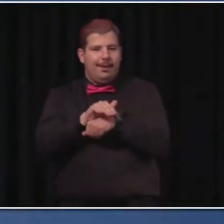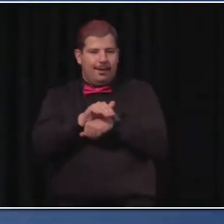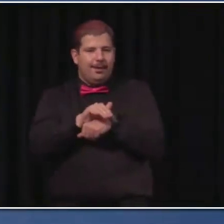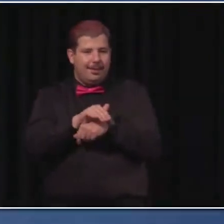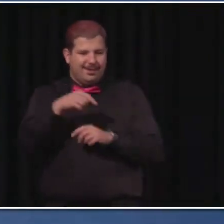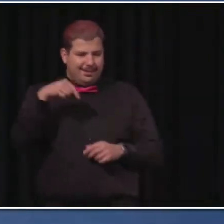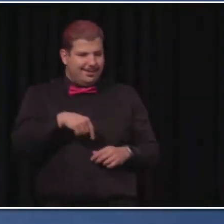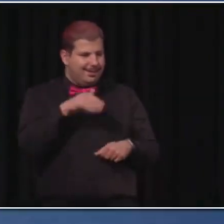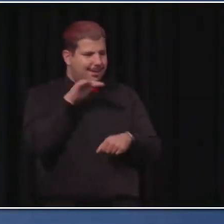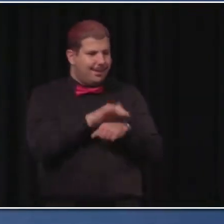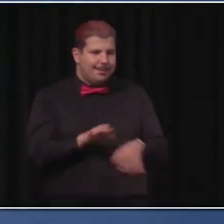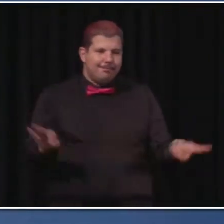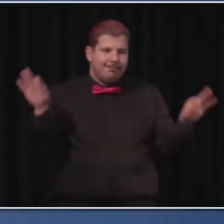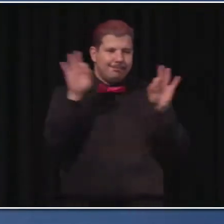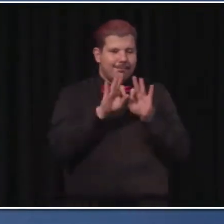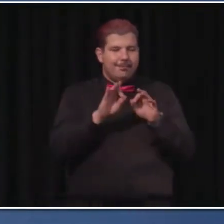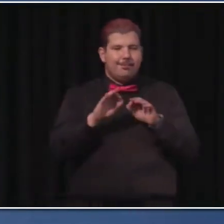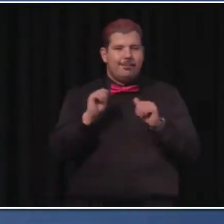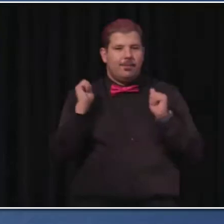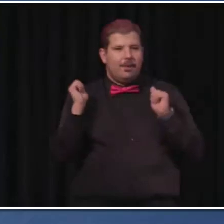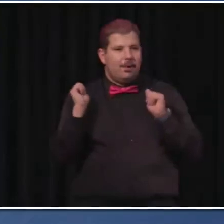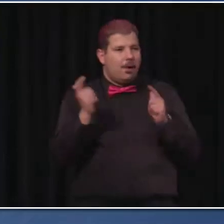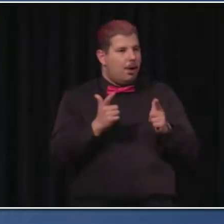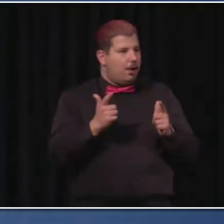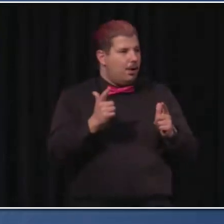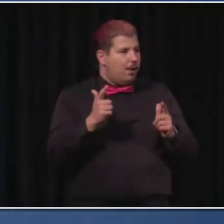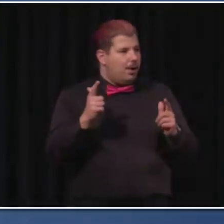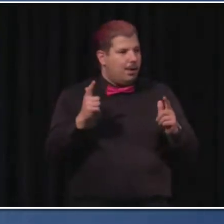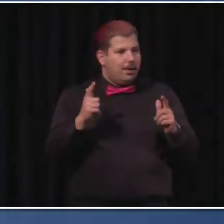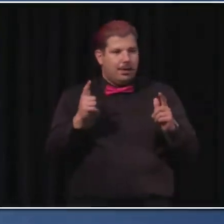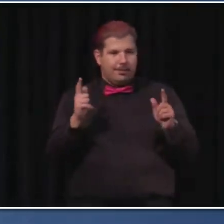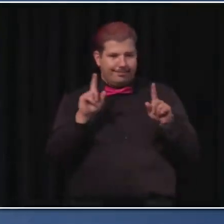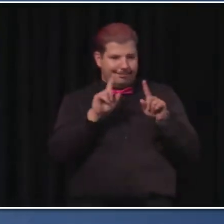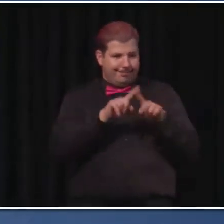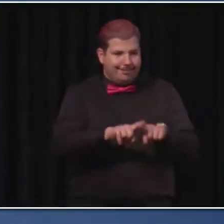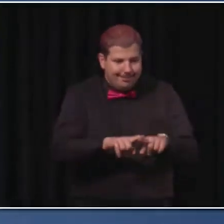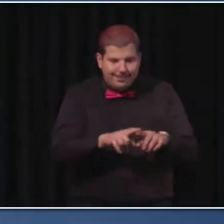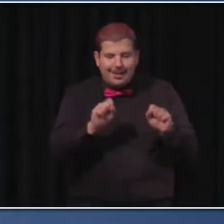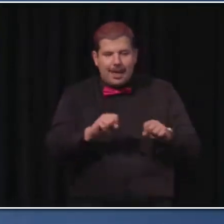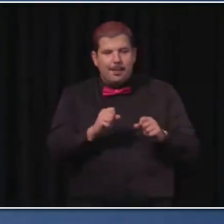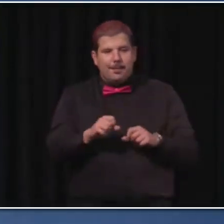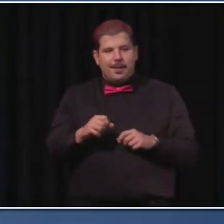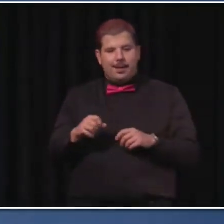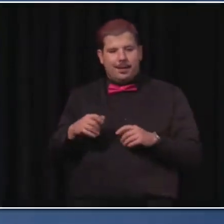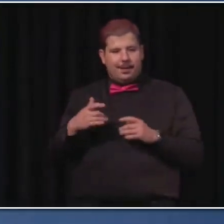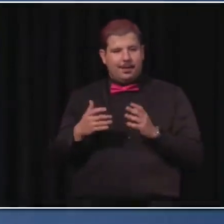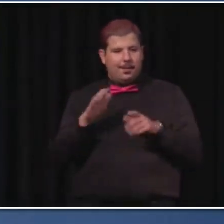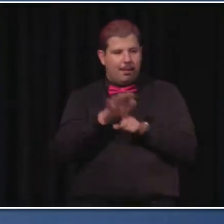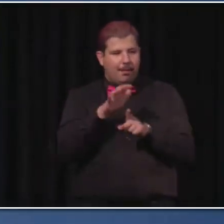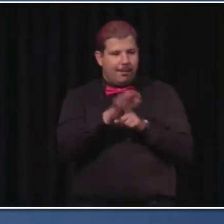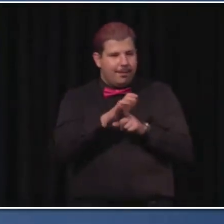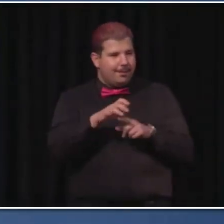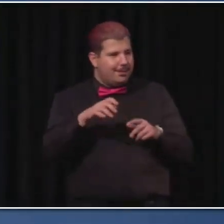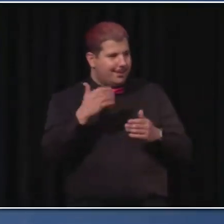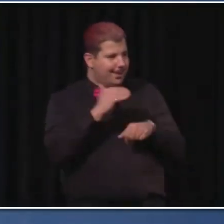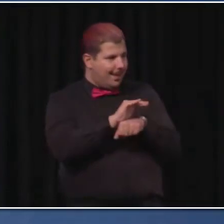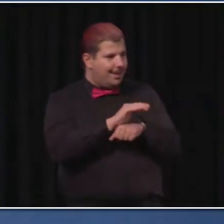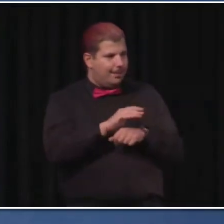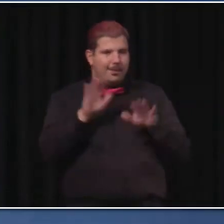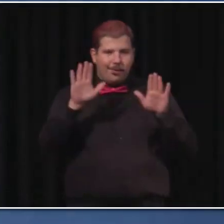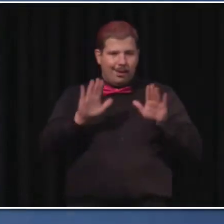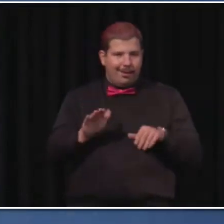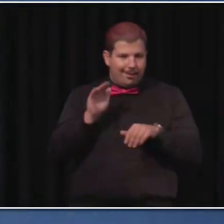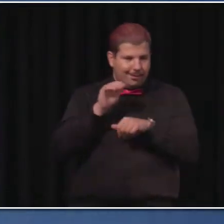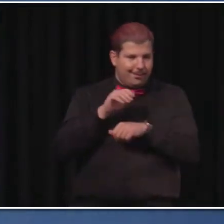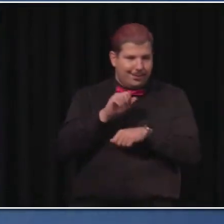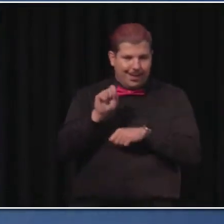is really important. If we all lean in, we could trend tonight. Trend for what's good for San Diego. Wouldn't that be great? Also